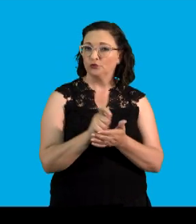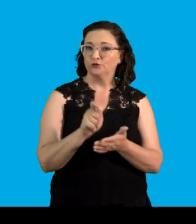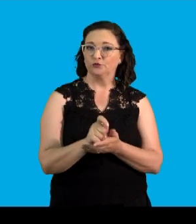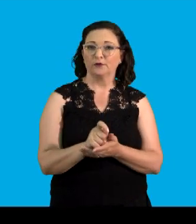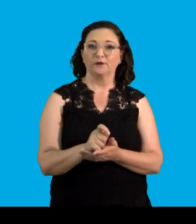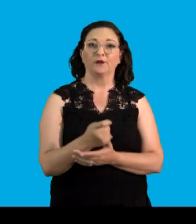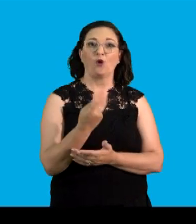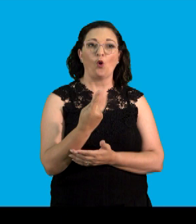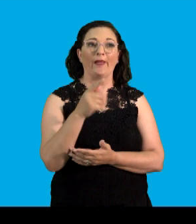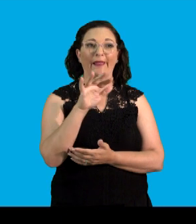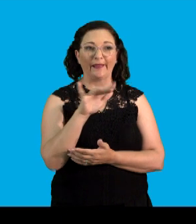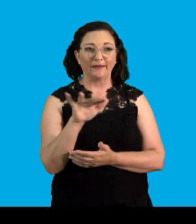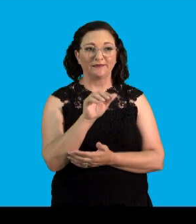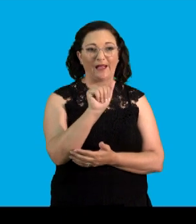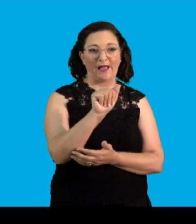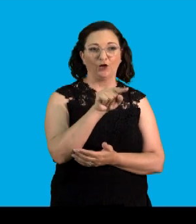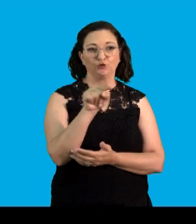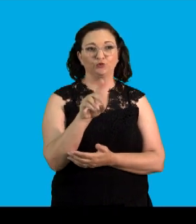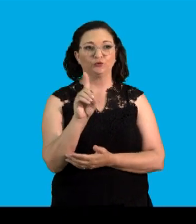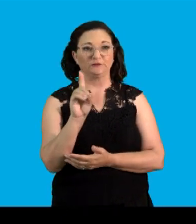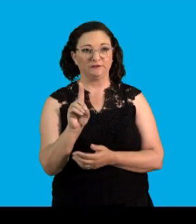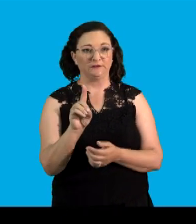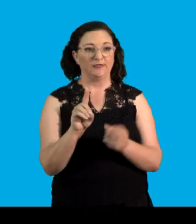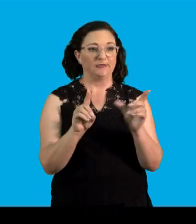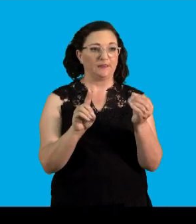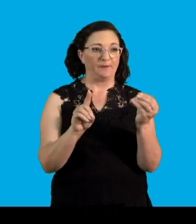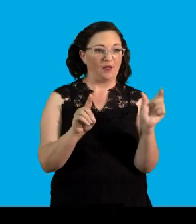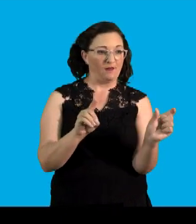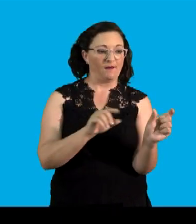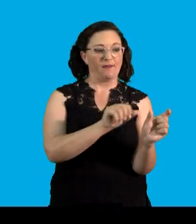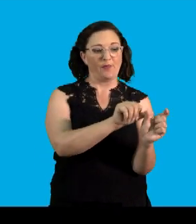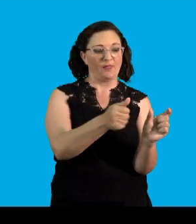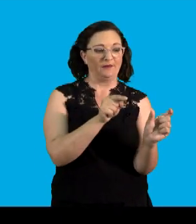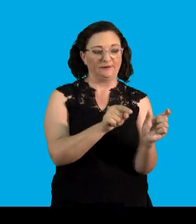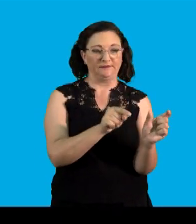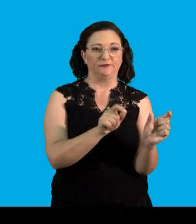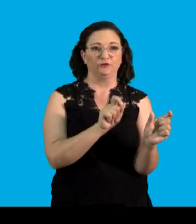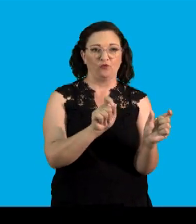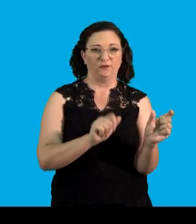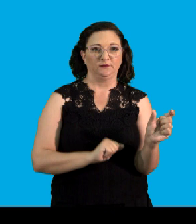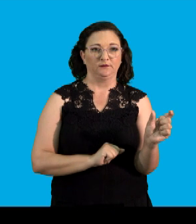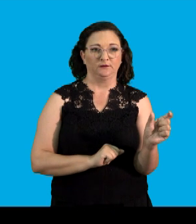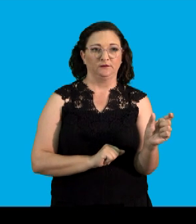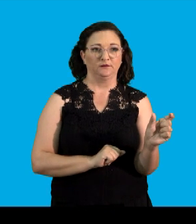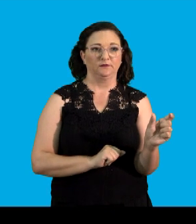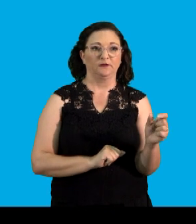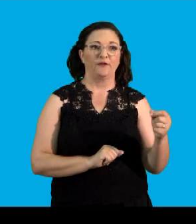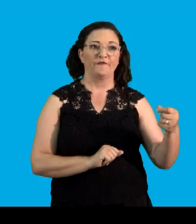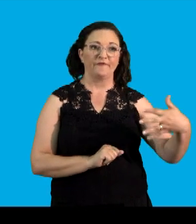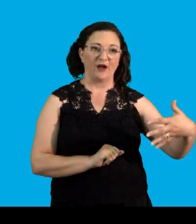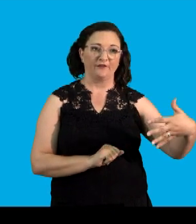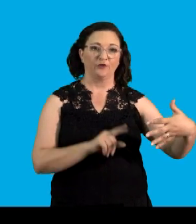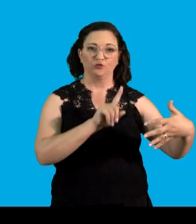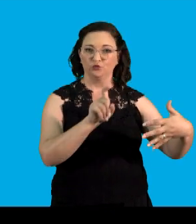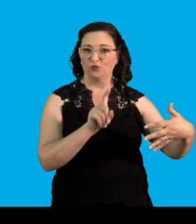letter A to D next to the question numbers. Question numbers, there's only 5 questions for multiple